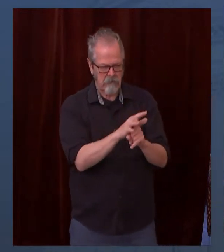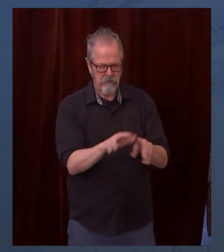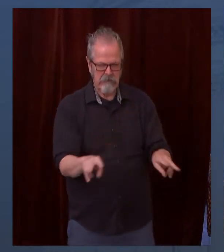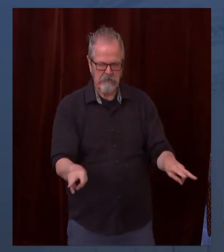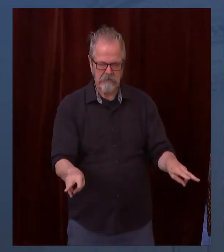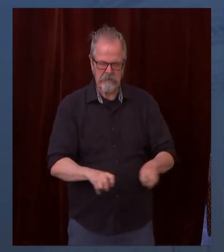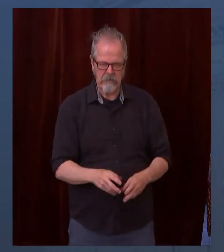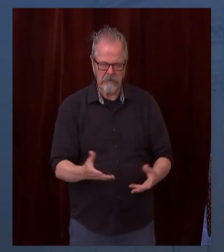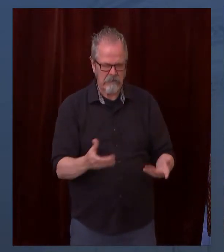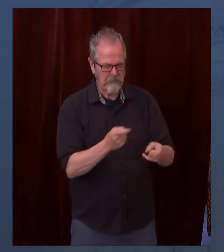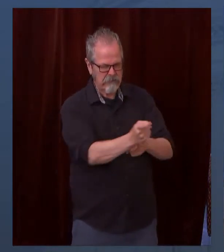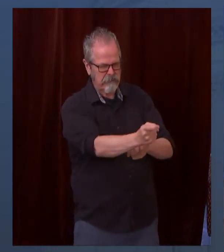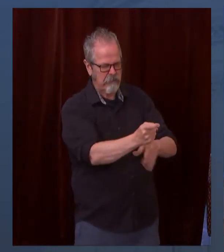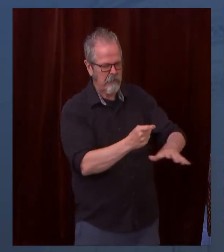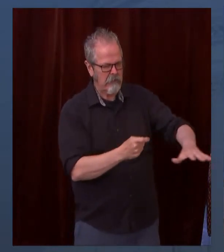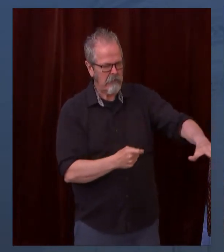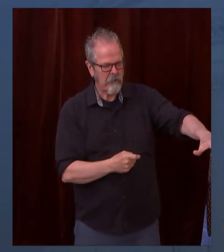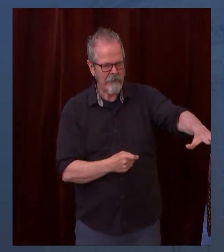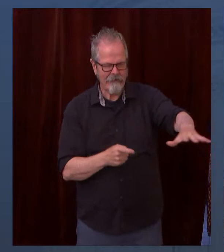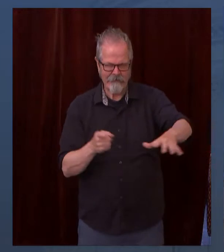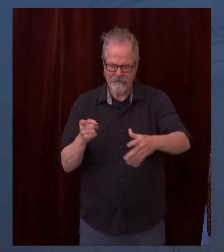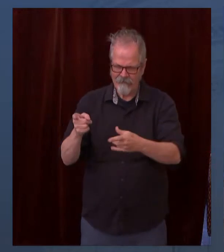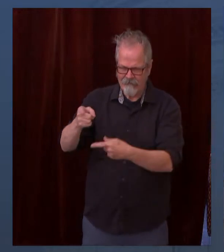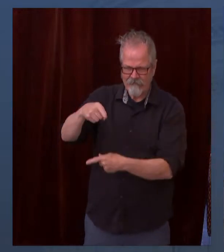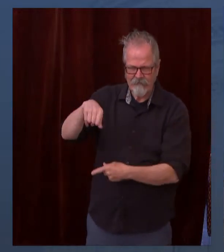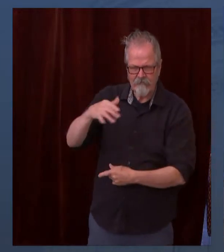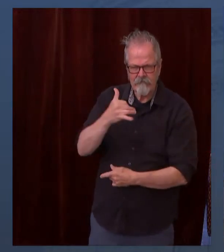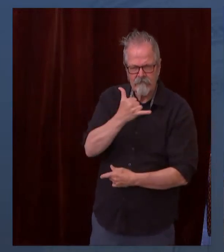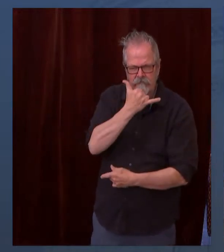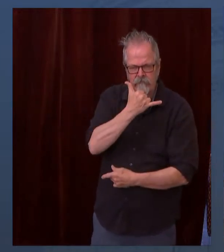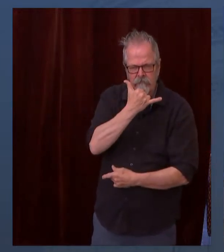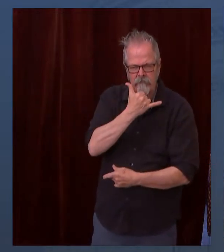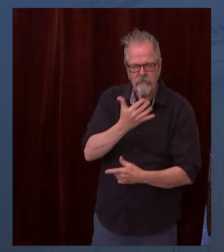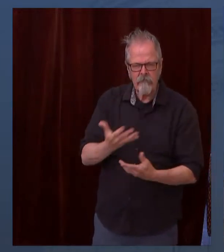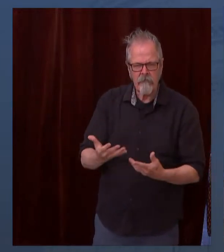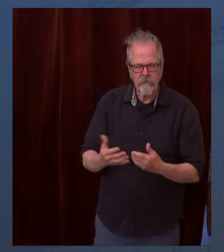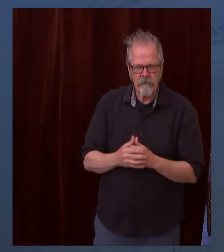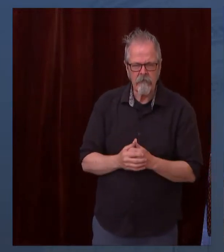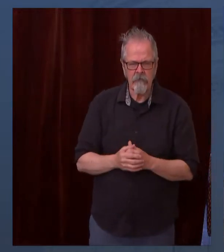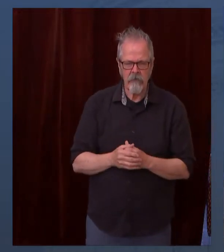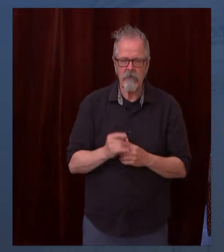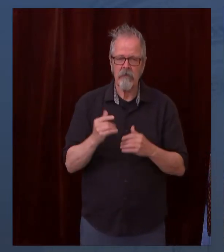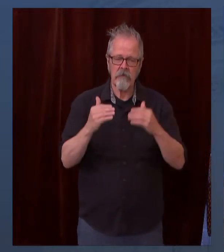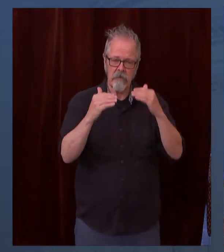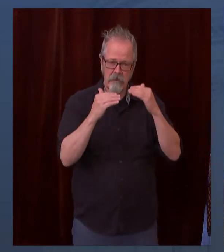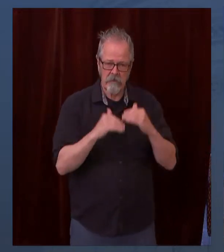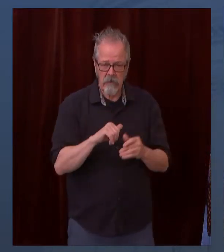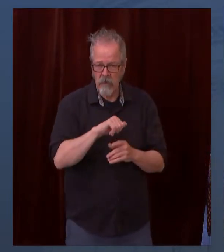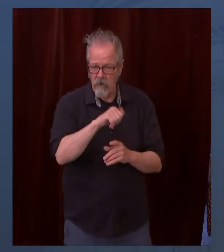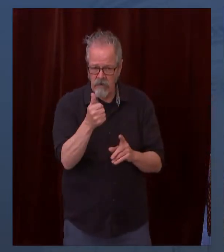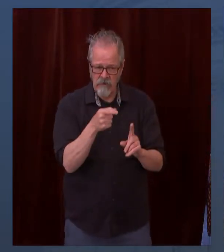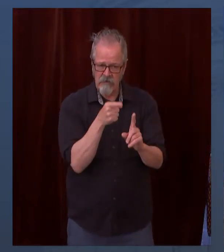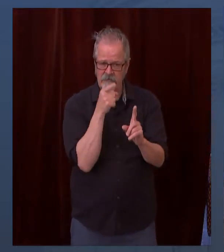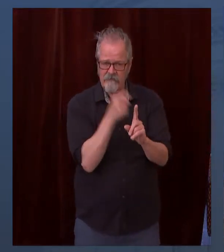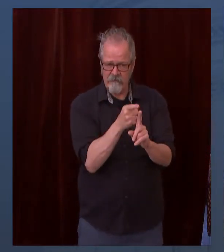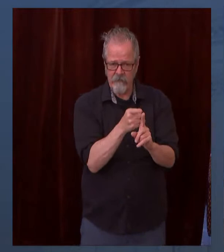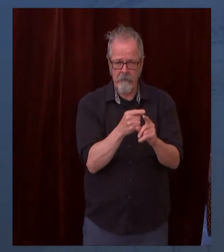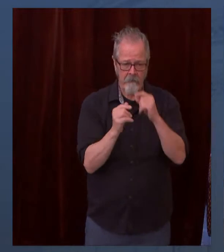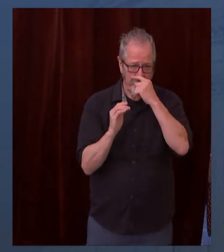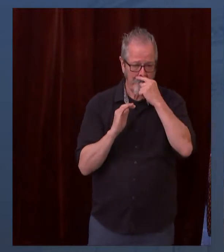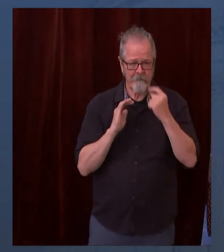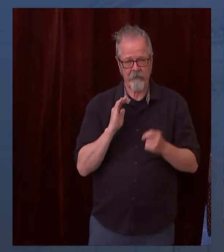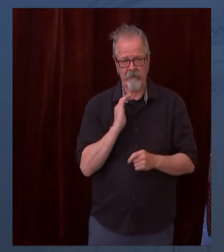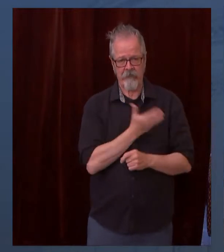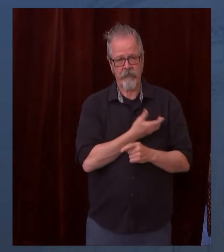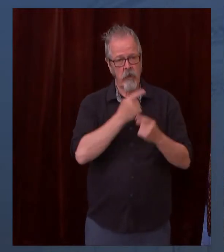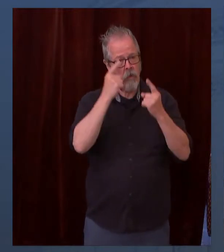We have reduced dramatically the number of people who are losing their lives in COVID, and we should celebrate that. Each